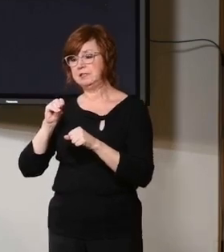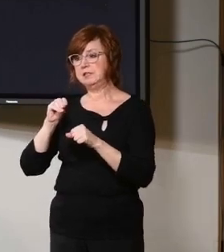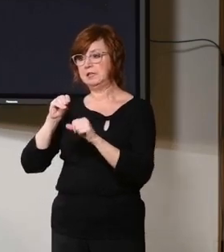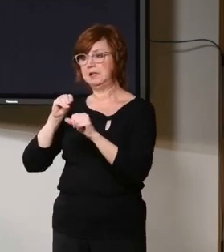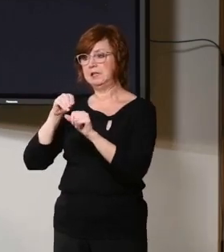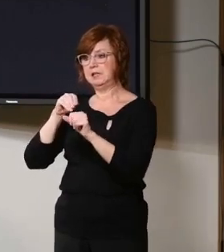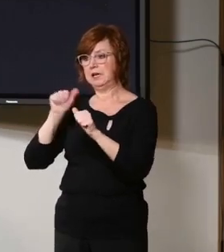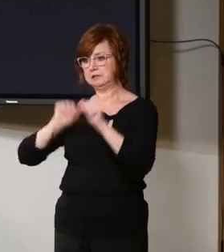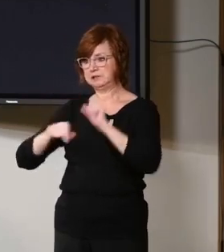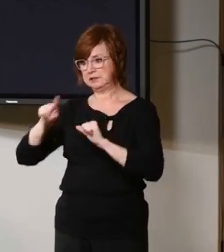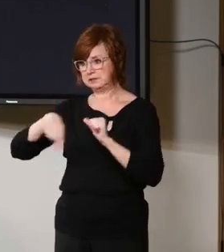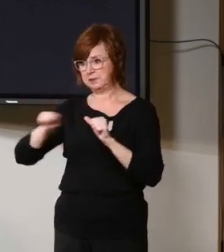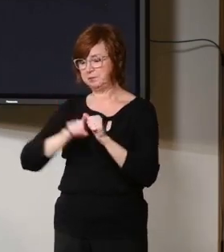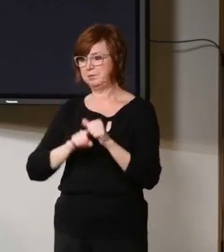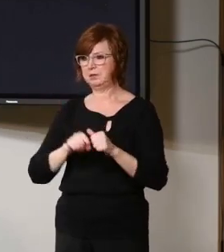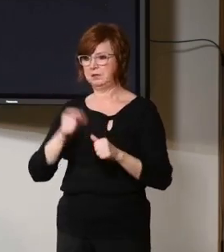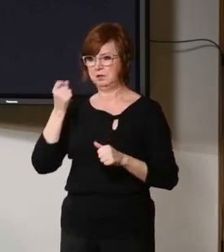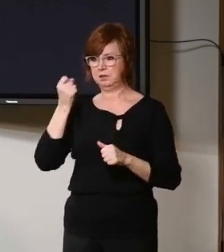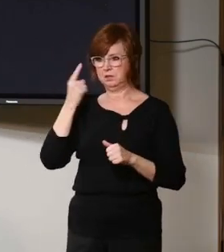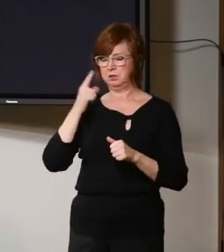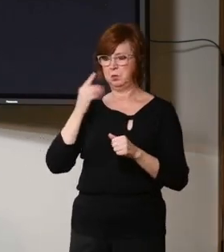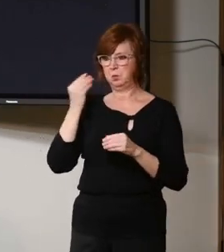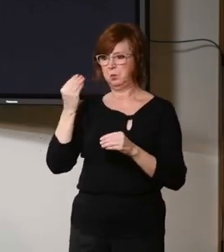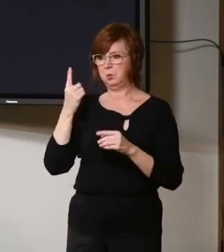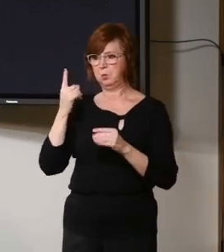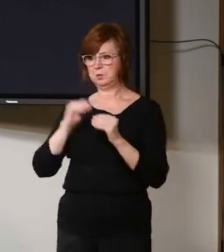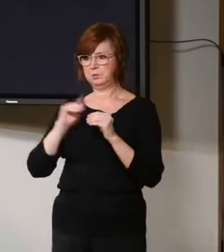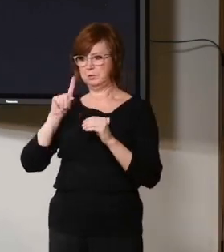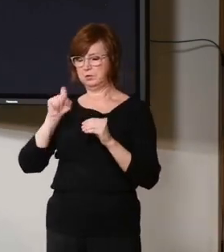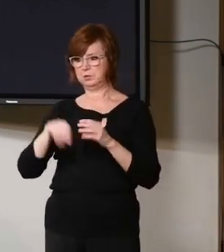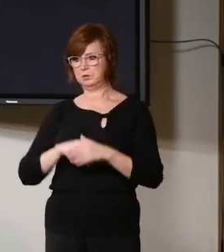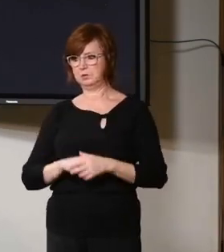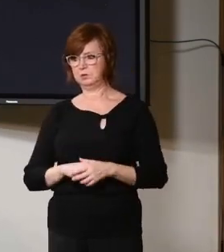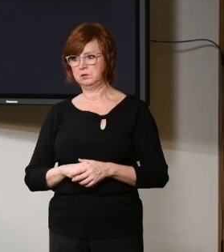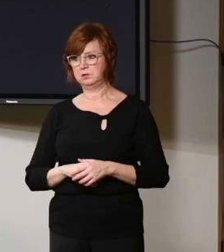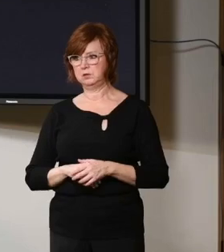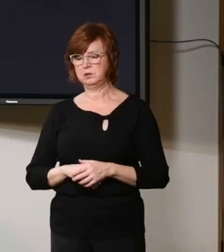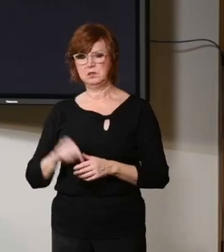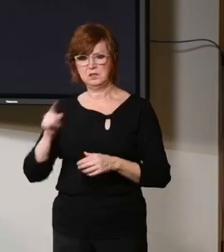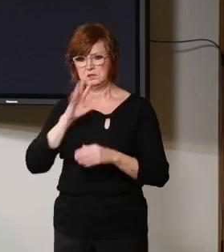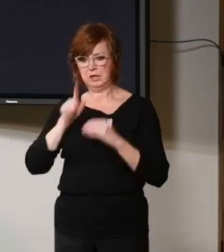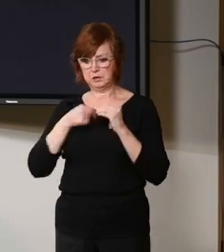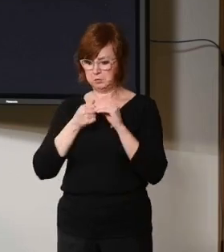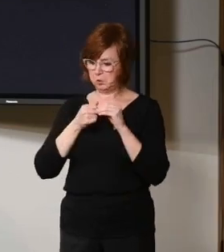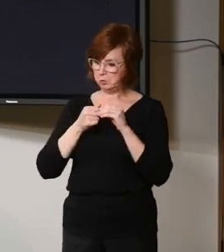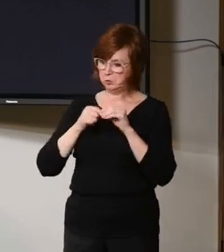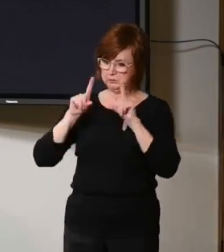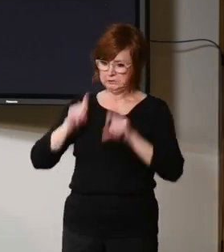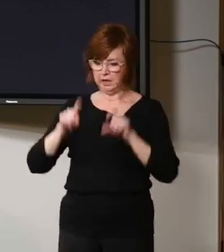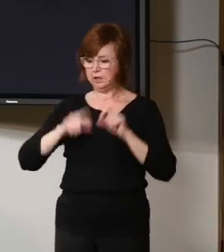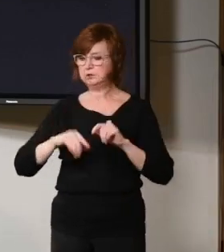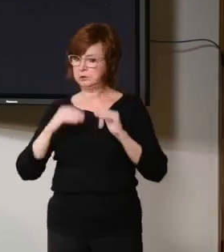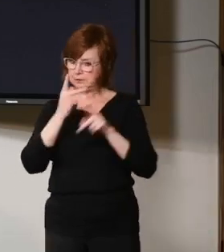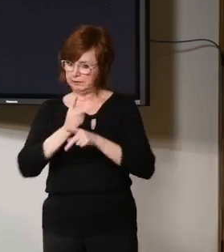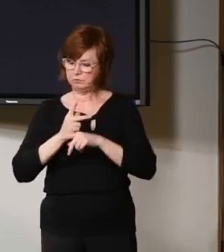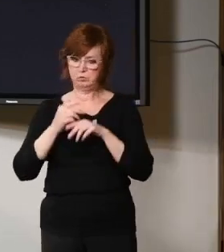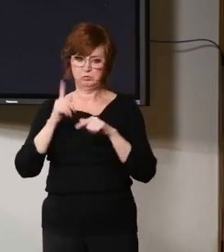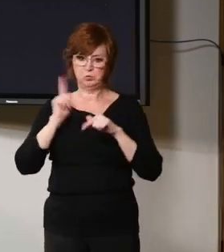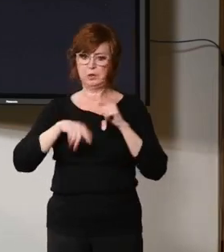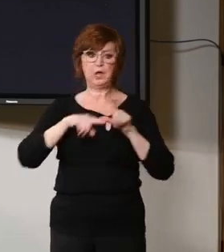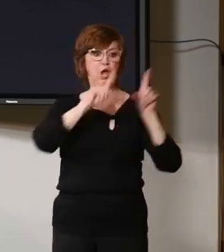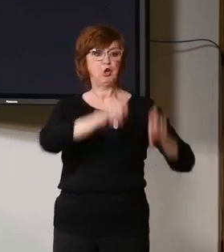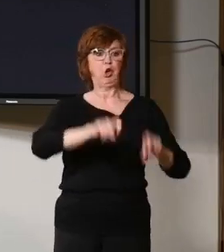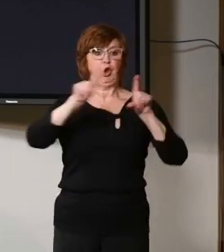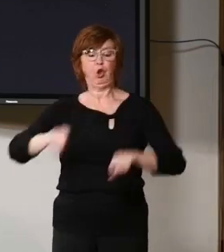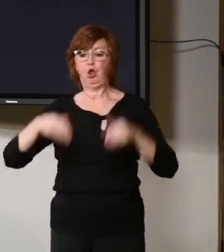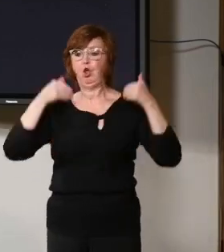important clarification is, you've talked a lot about testing today. Why do we need to conserve testing? So at this point, we are not short